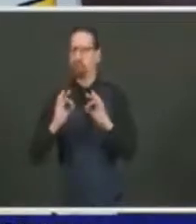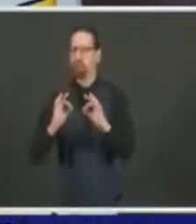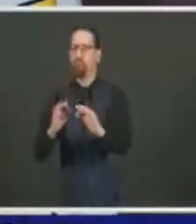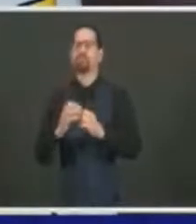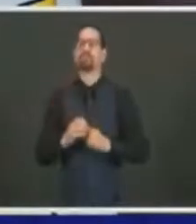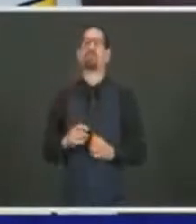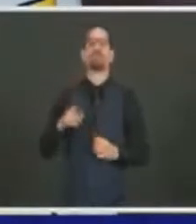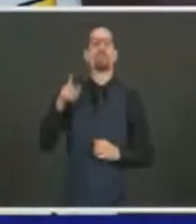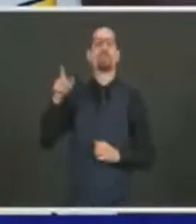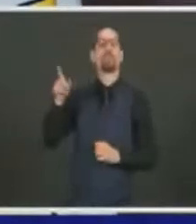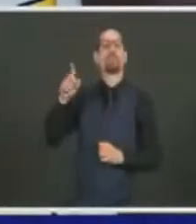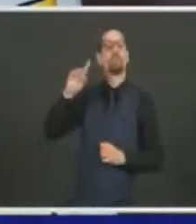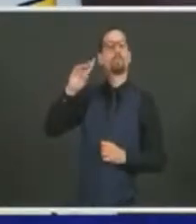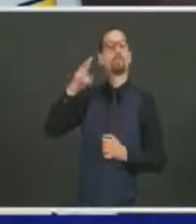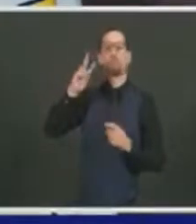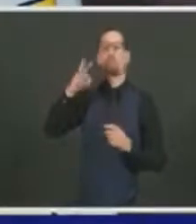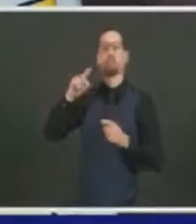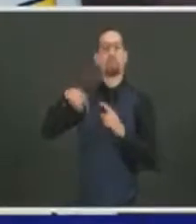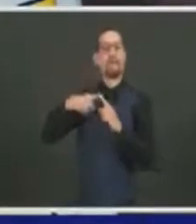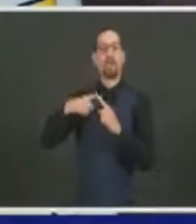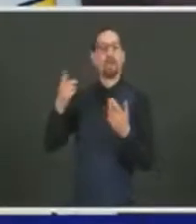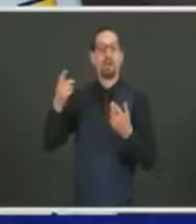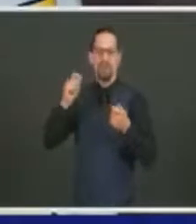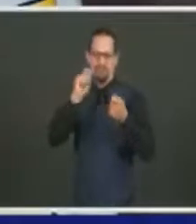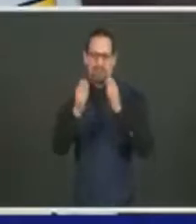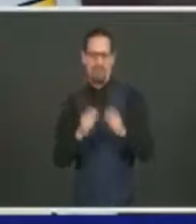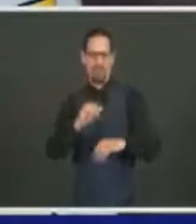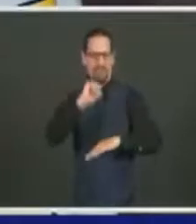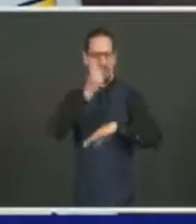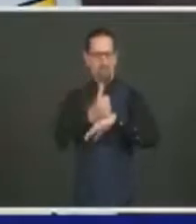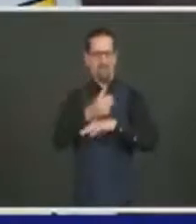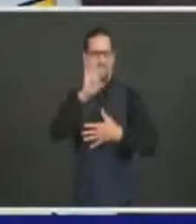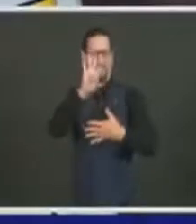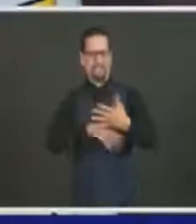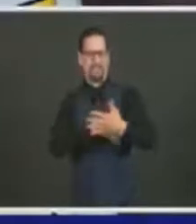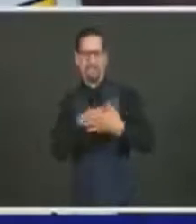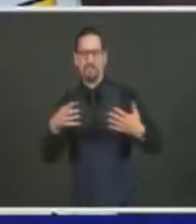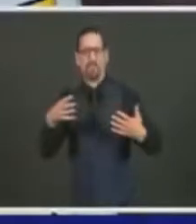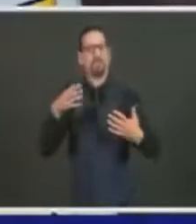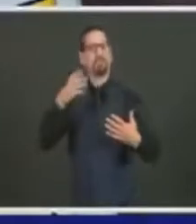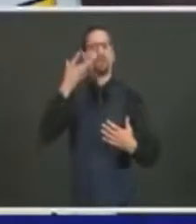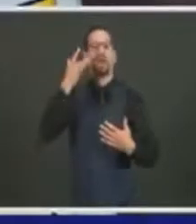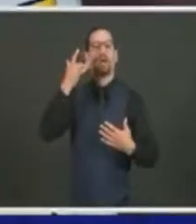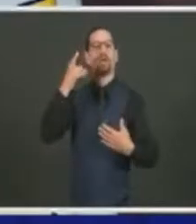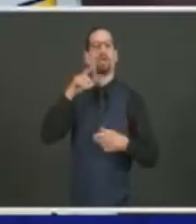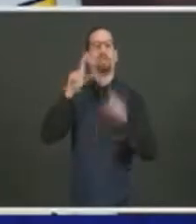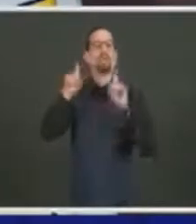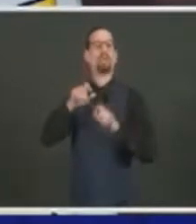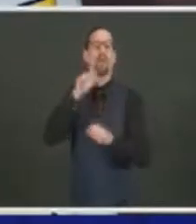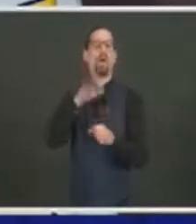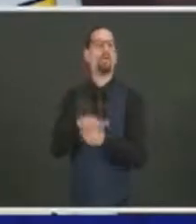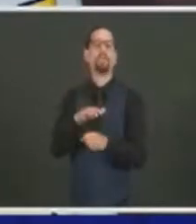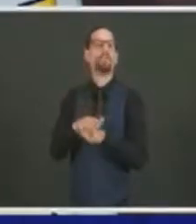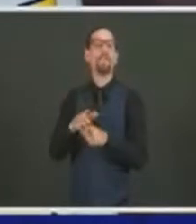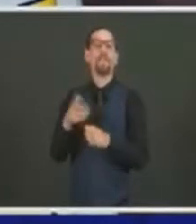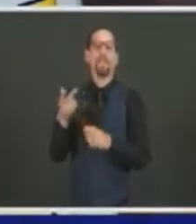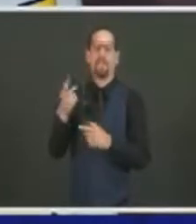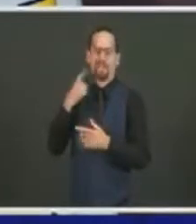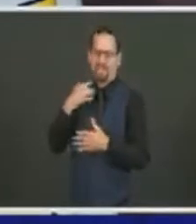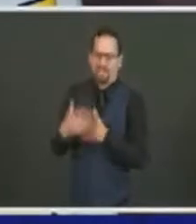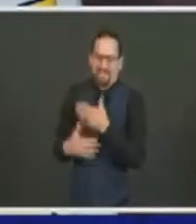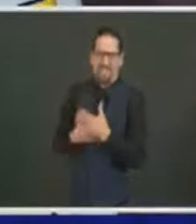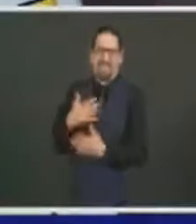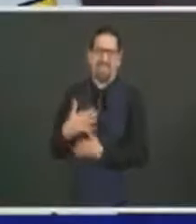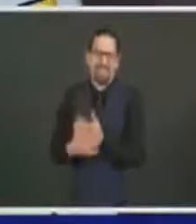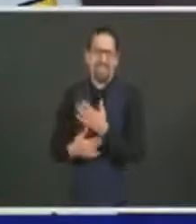reliably use the number of cases as a good indicator. We may change that now that our